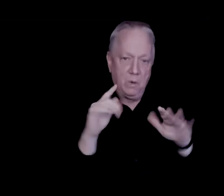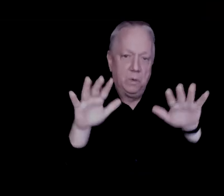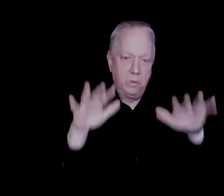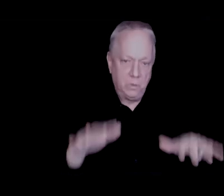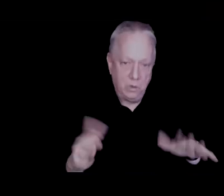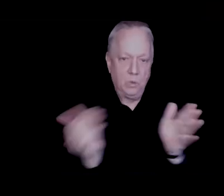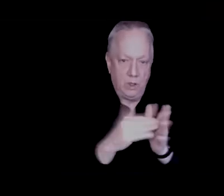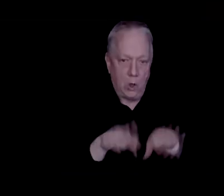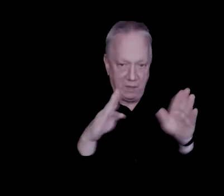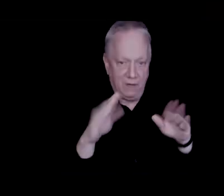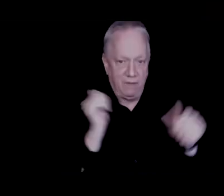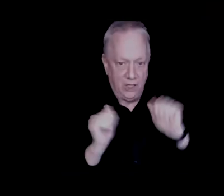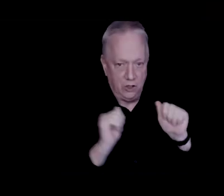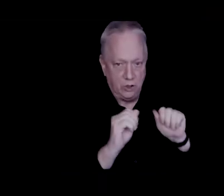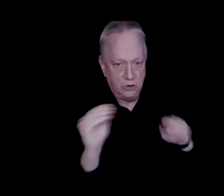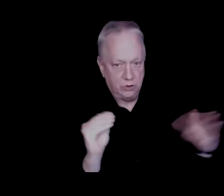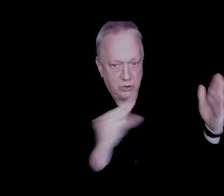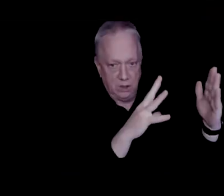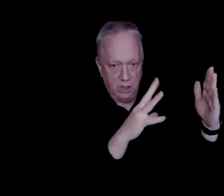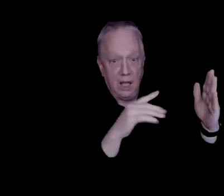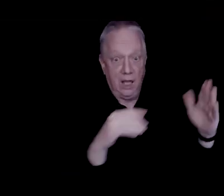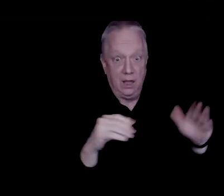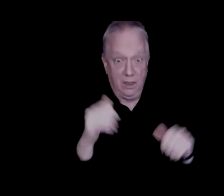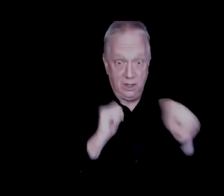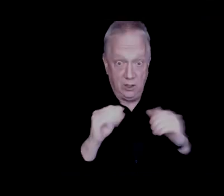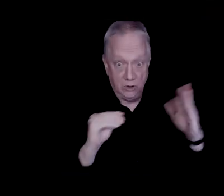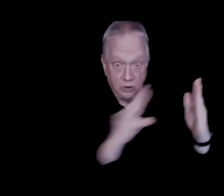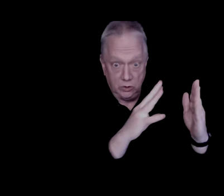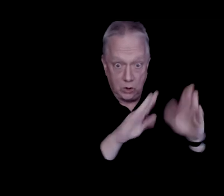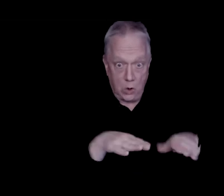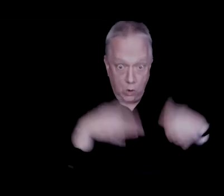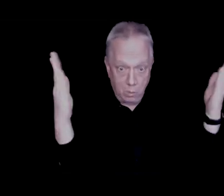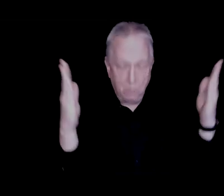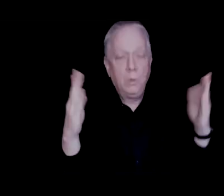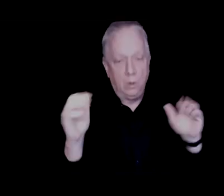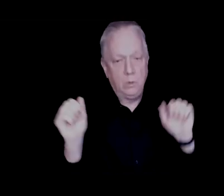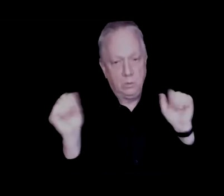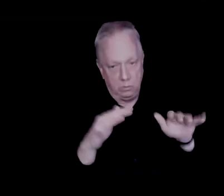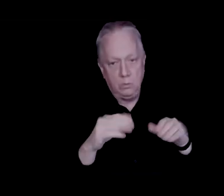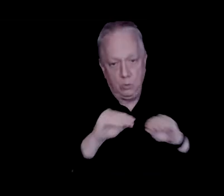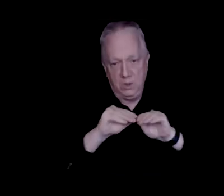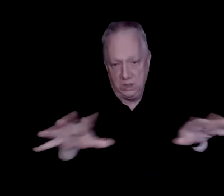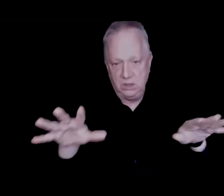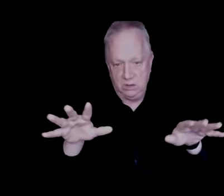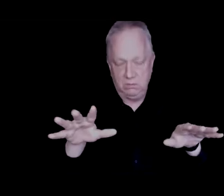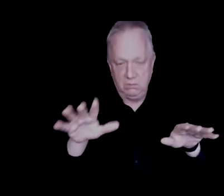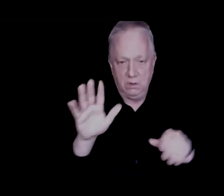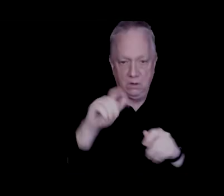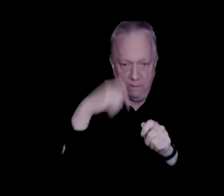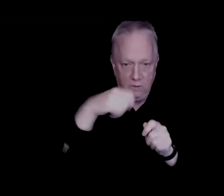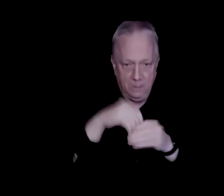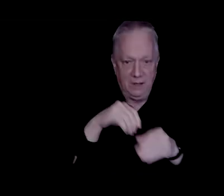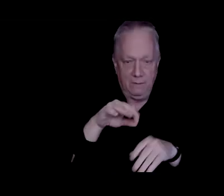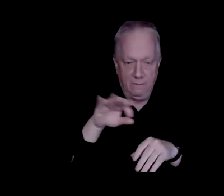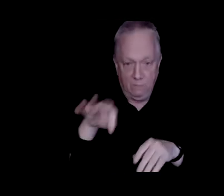reopening of the theater. And as soon as the theater are opening, we will release the film in France, you